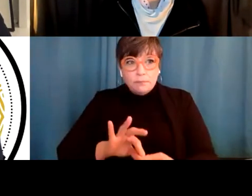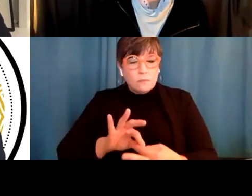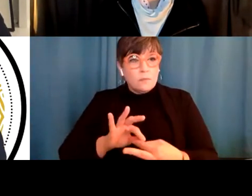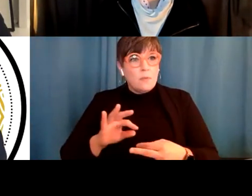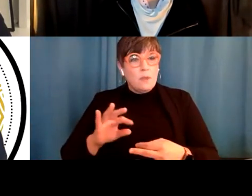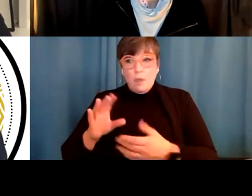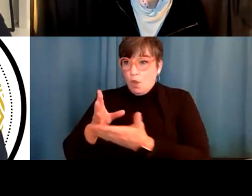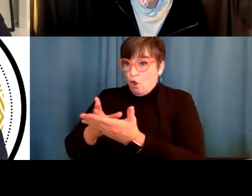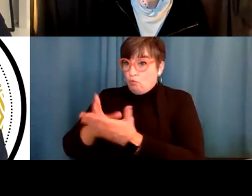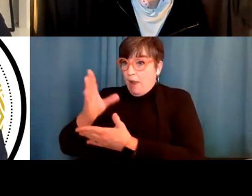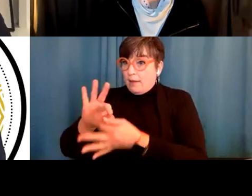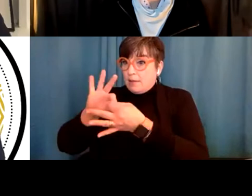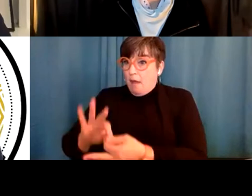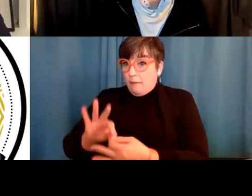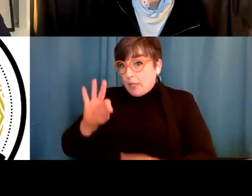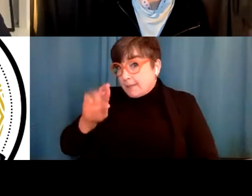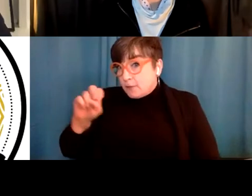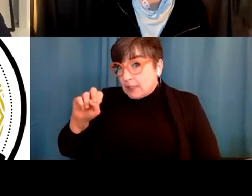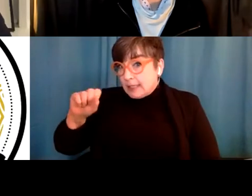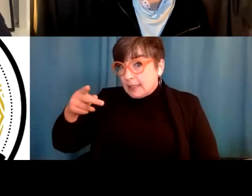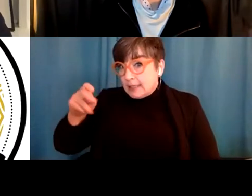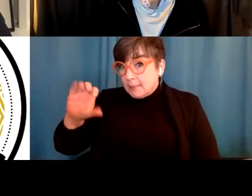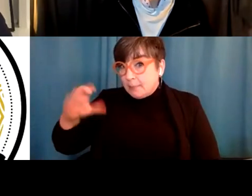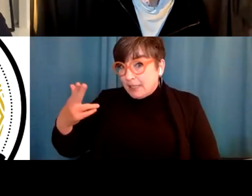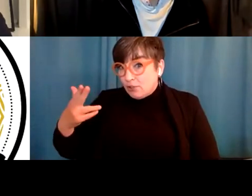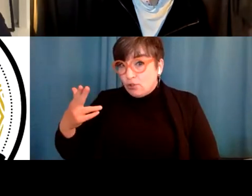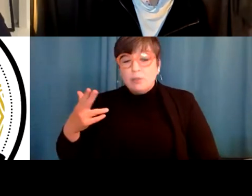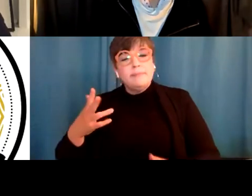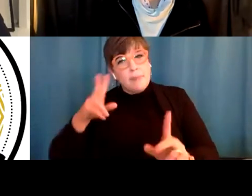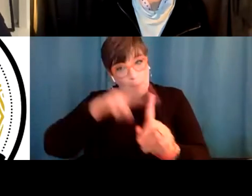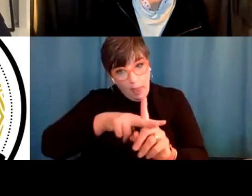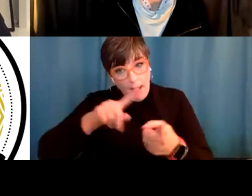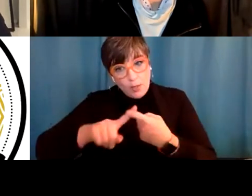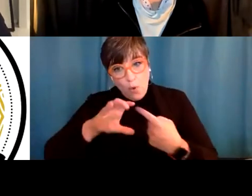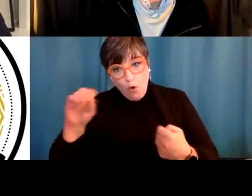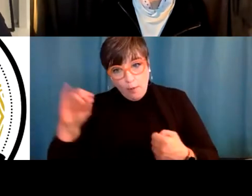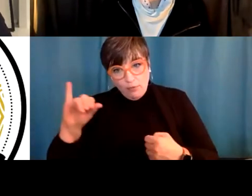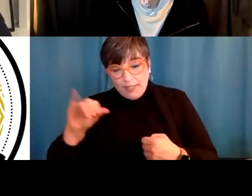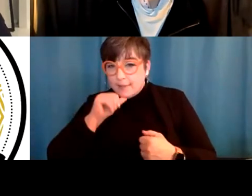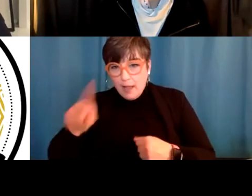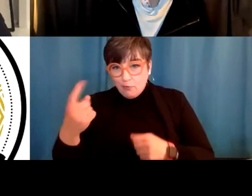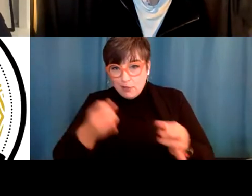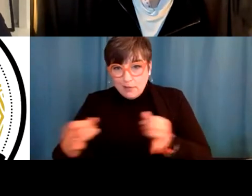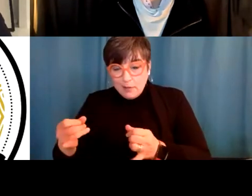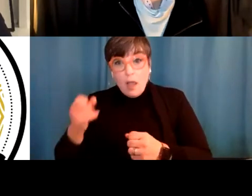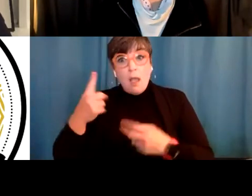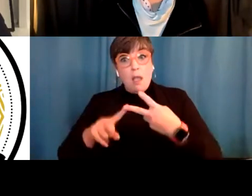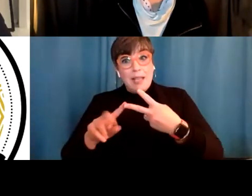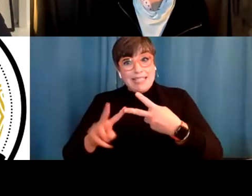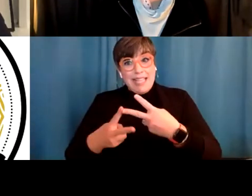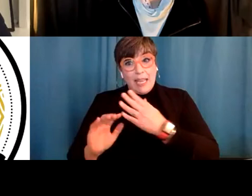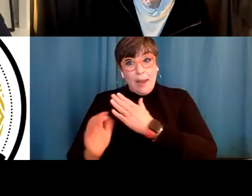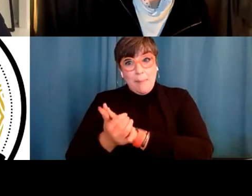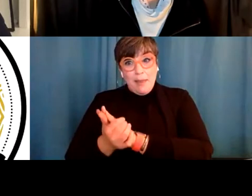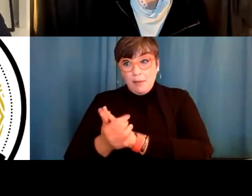of not just free speech have been expanded to entities like corporations, but the Second Amendment, since the last 20 years